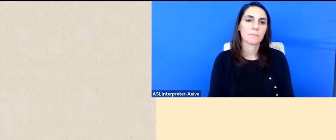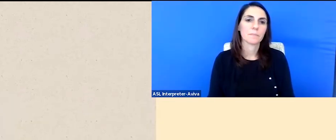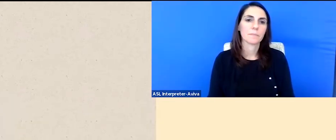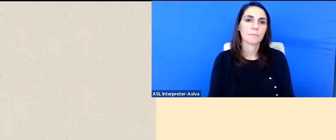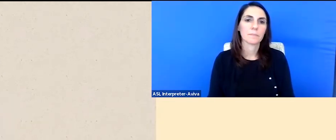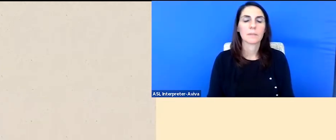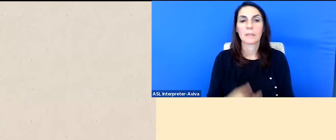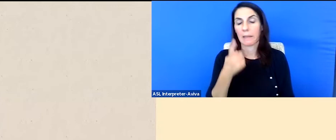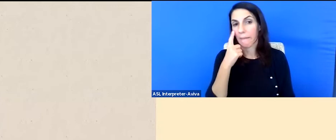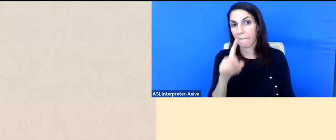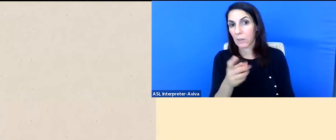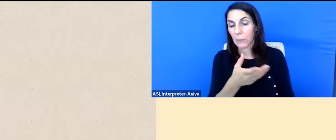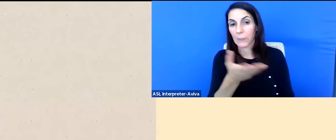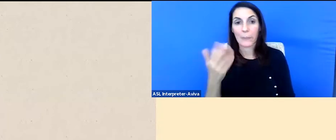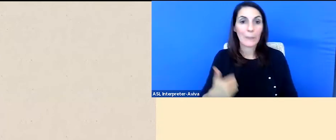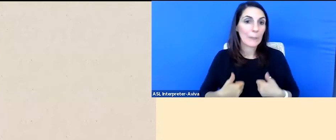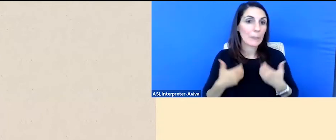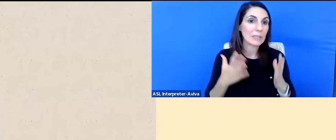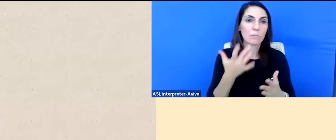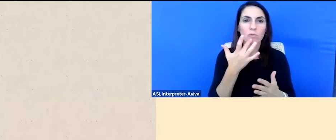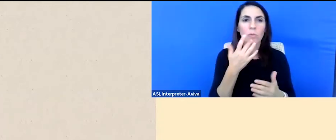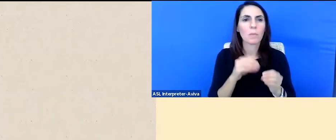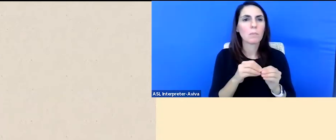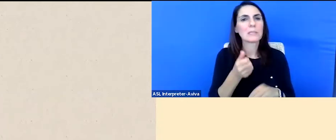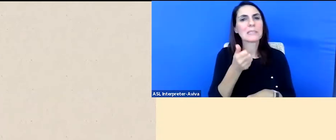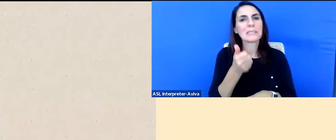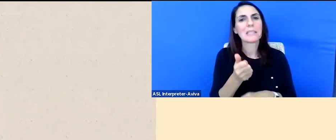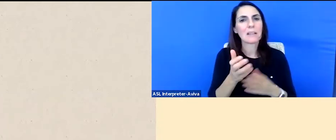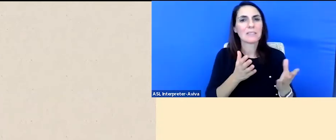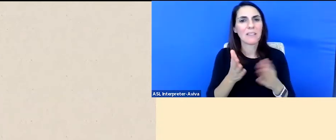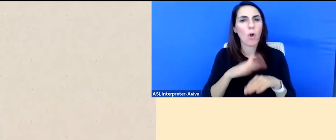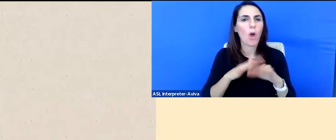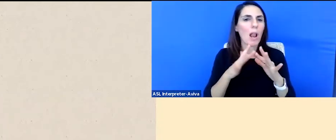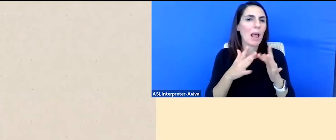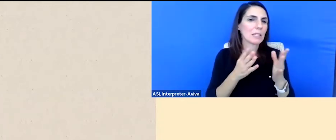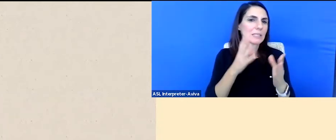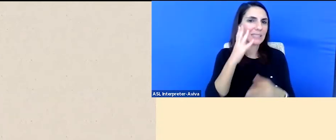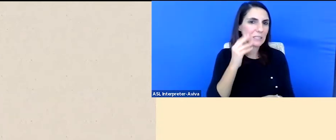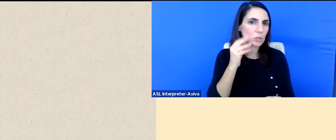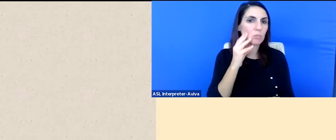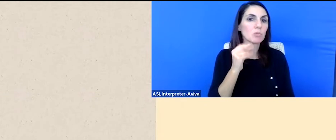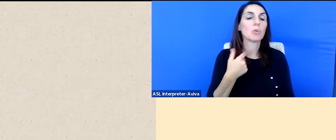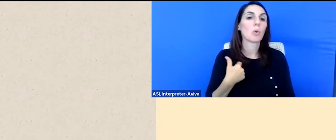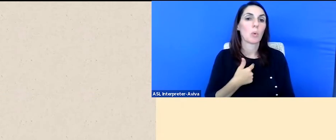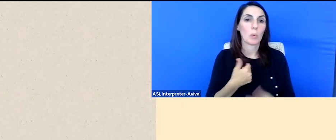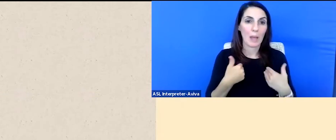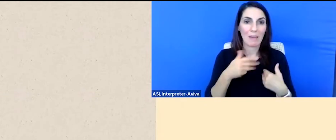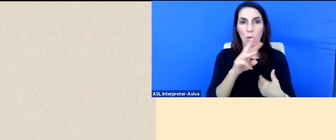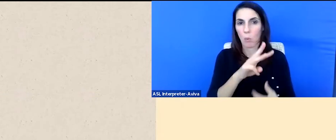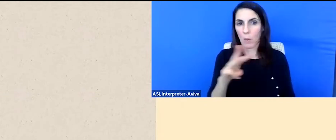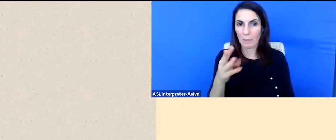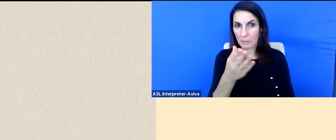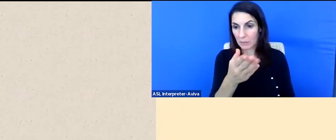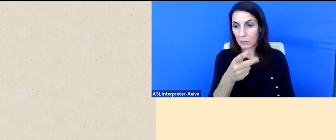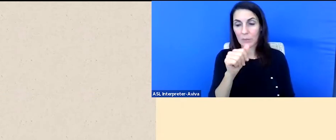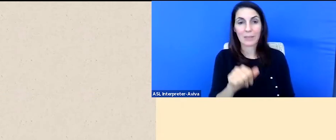for those that prefer a more self-service online experience, we do have the website. You can always